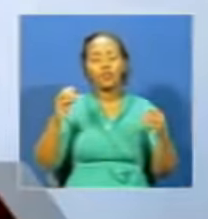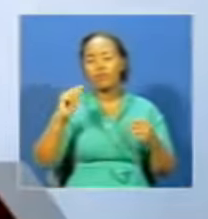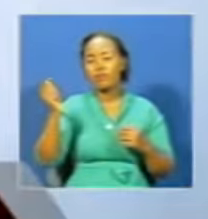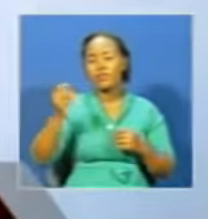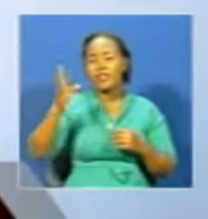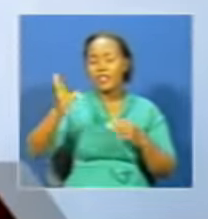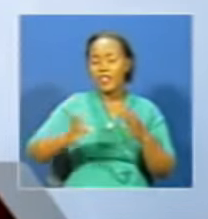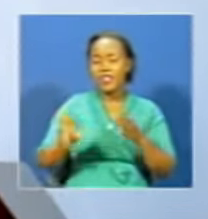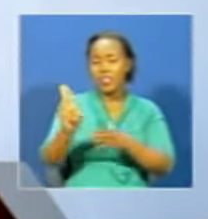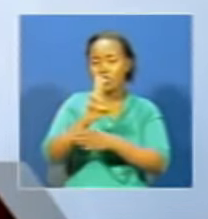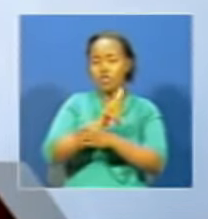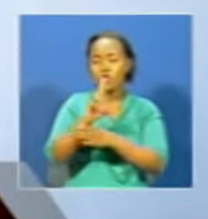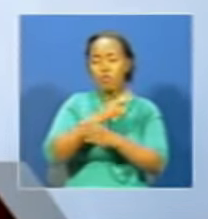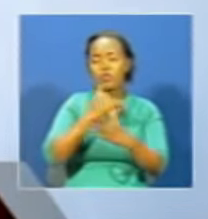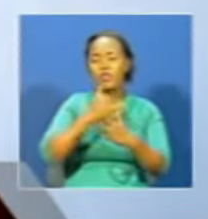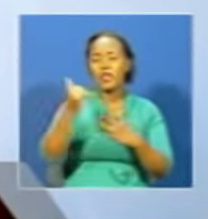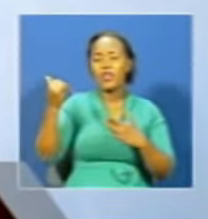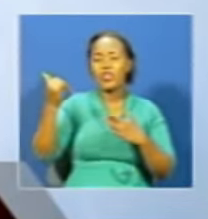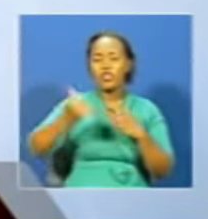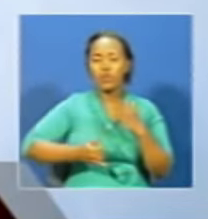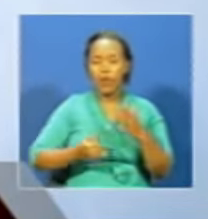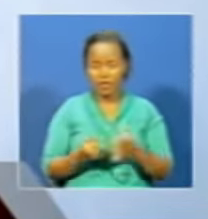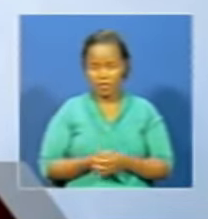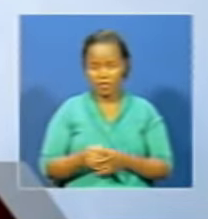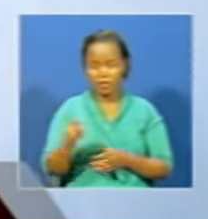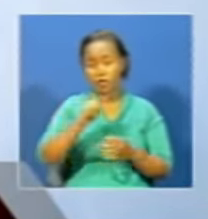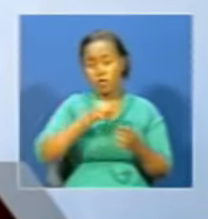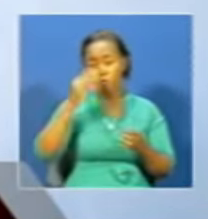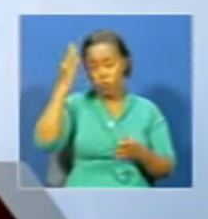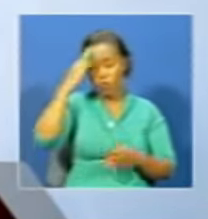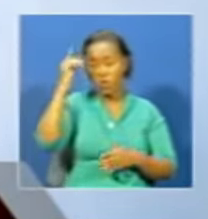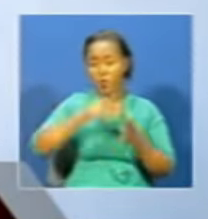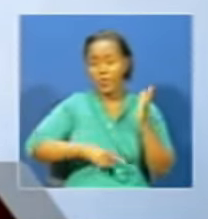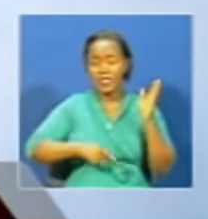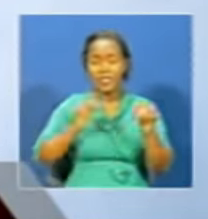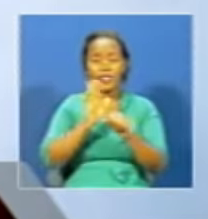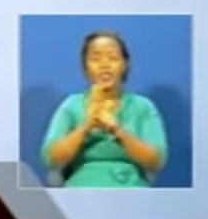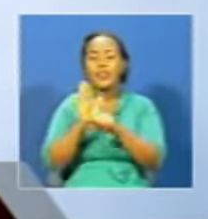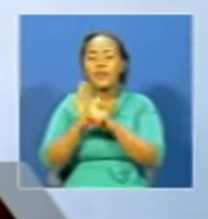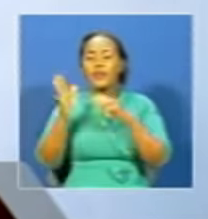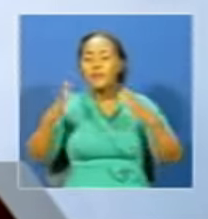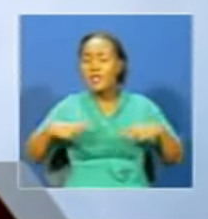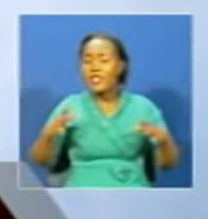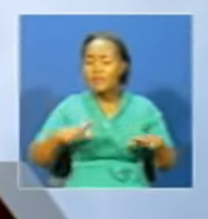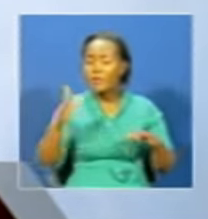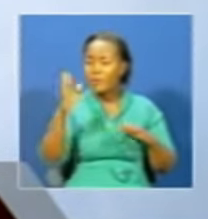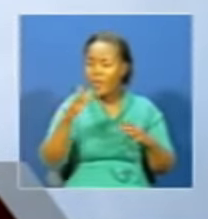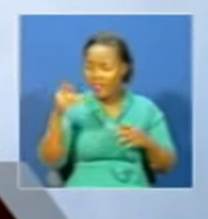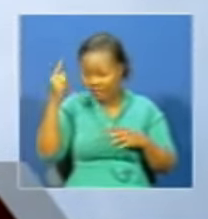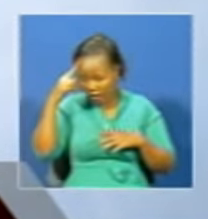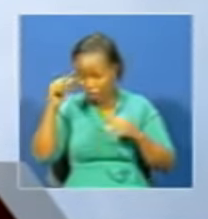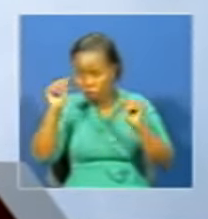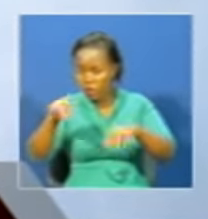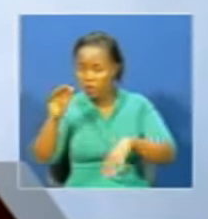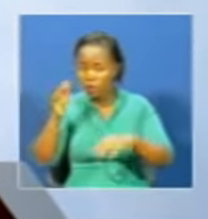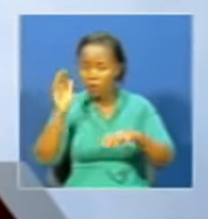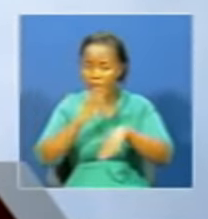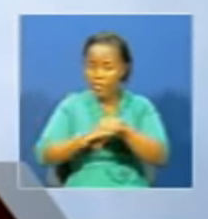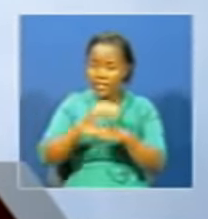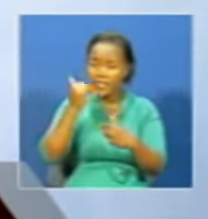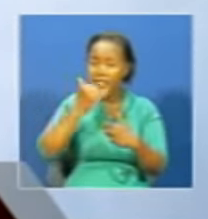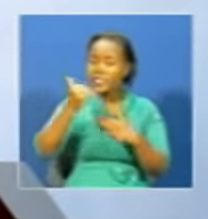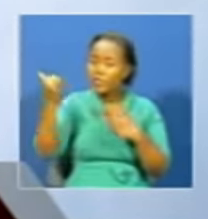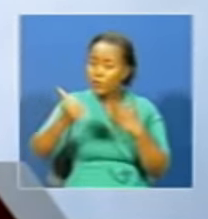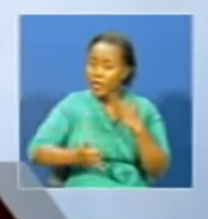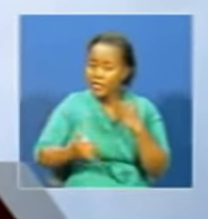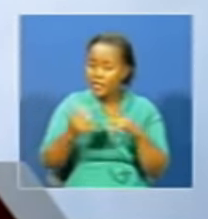shocks. Of course, what we know is that many people have not thought in the past that they were insurable. But with these products that reach into many